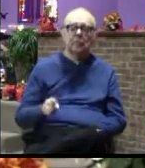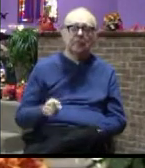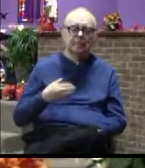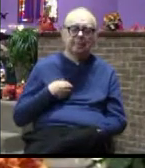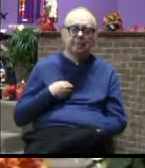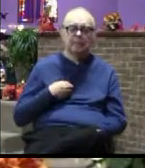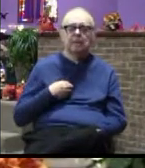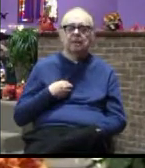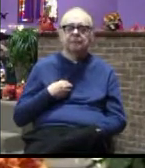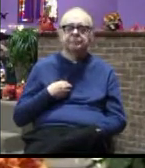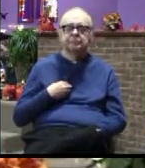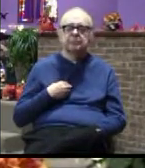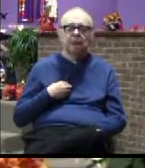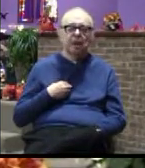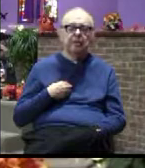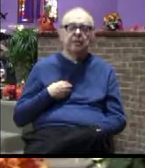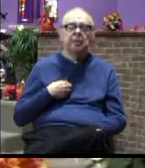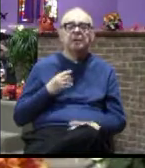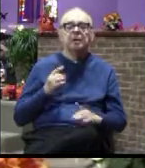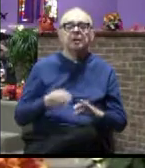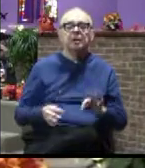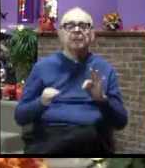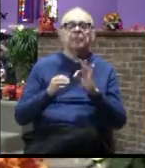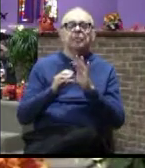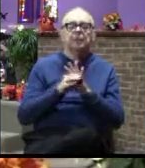You could have had a main character.